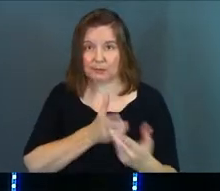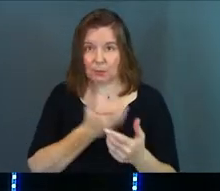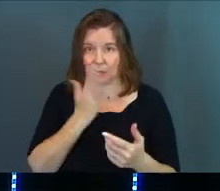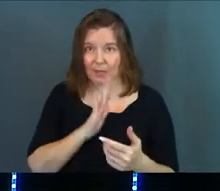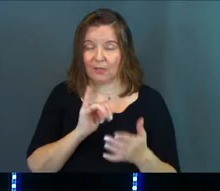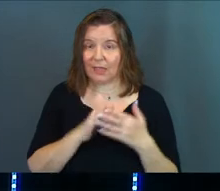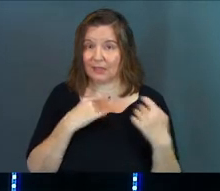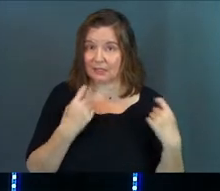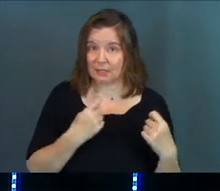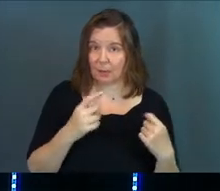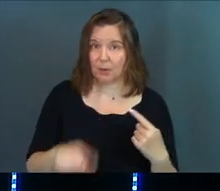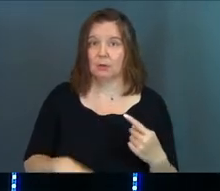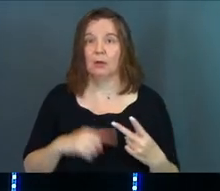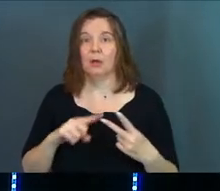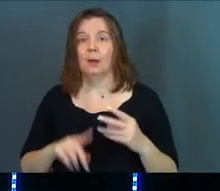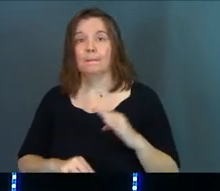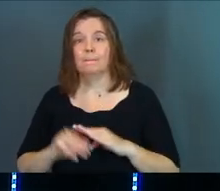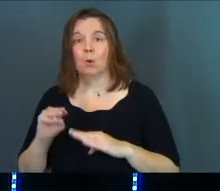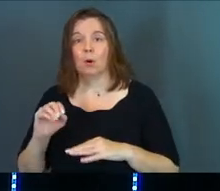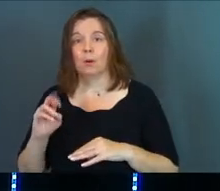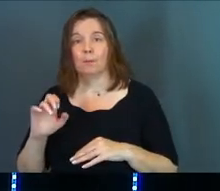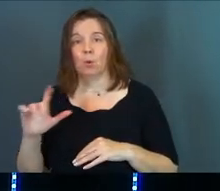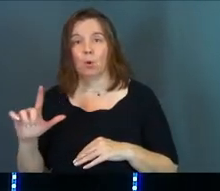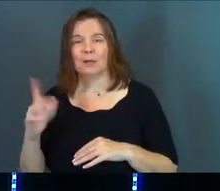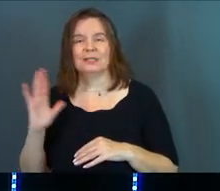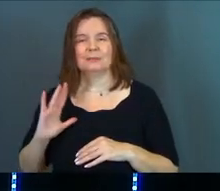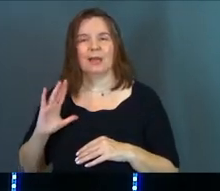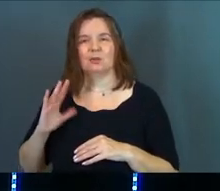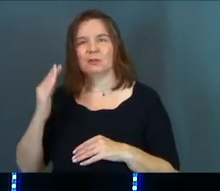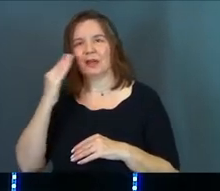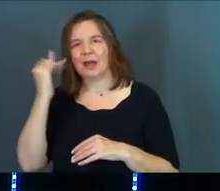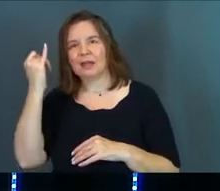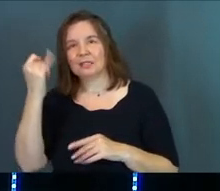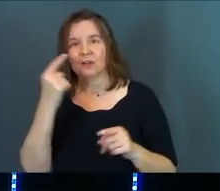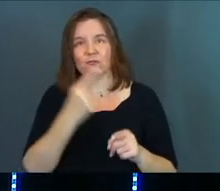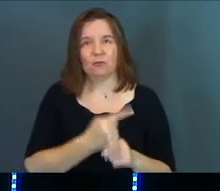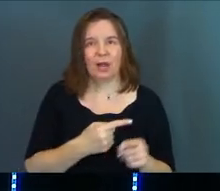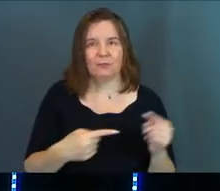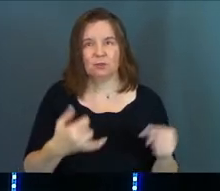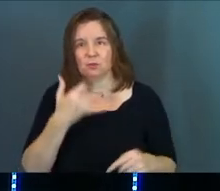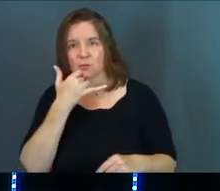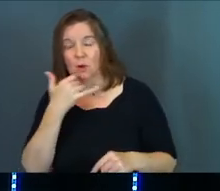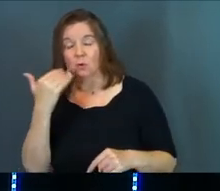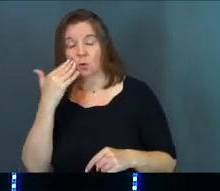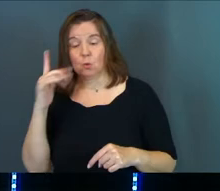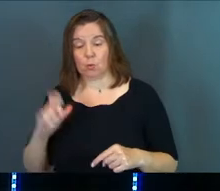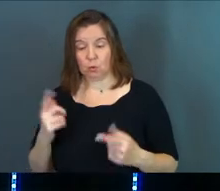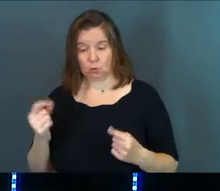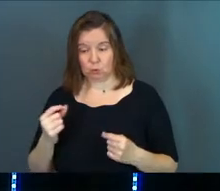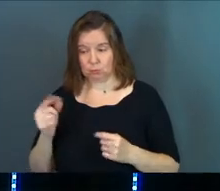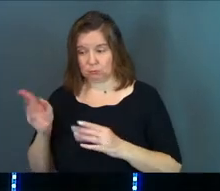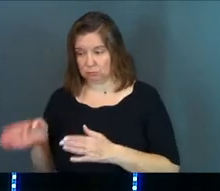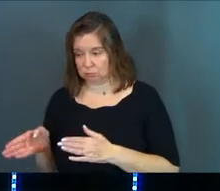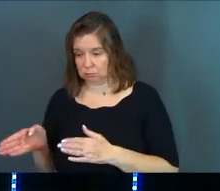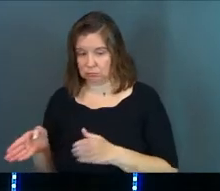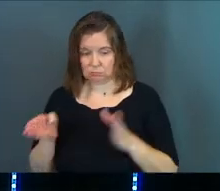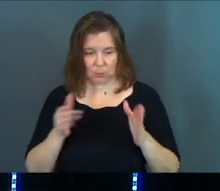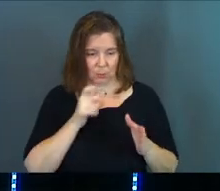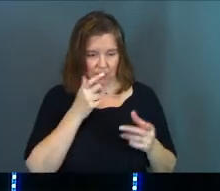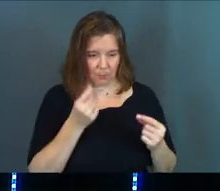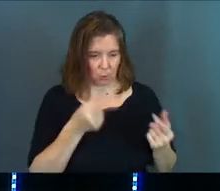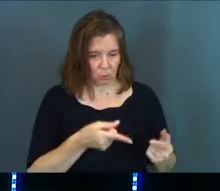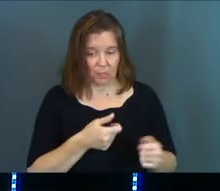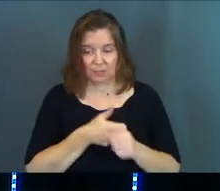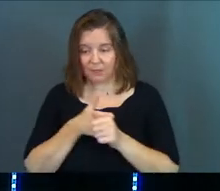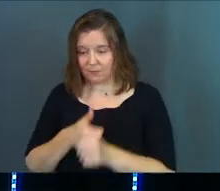God. That's ceremonial. Moral, I think, is just back to this knowledge of right and wrong, knowing what we are supposed to do and what we are not supposed